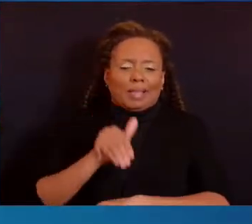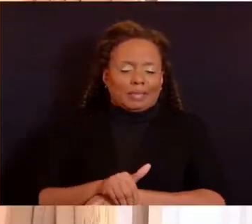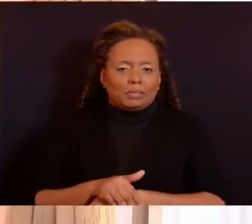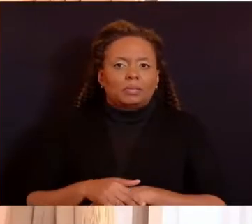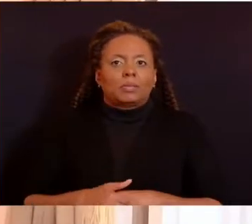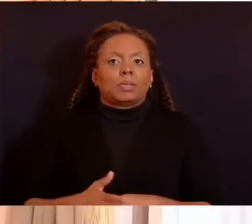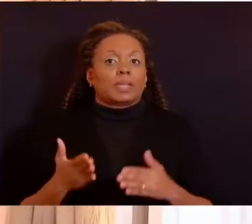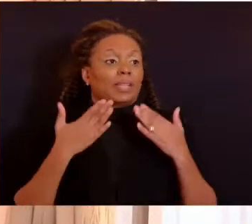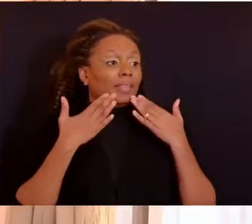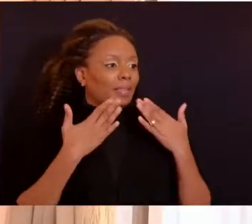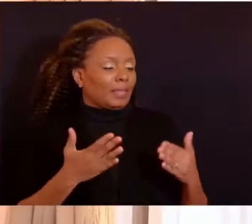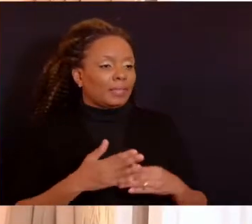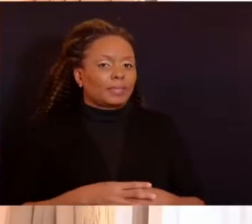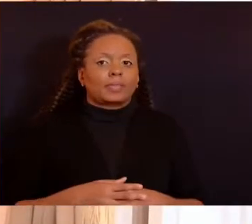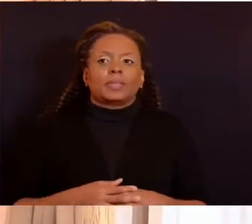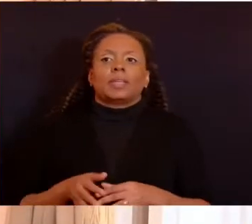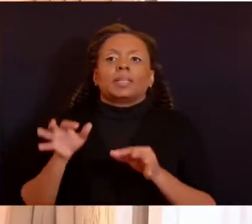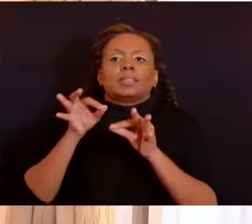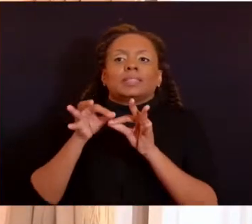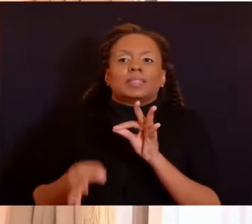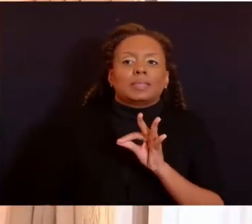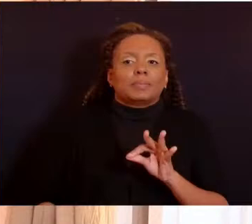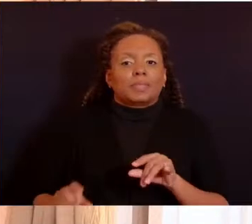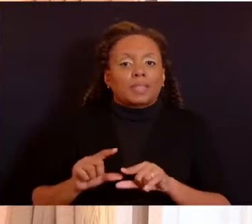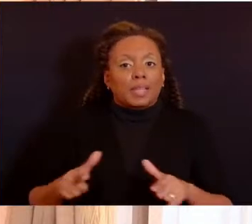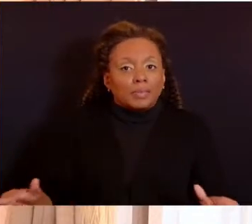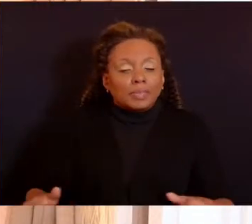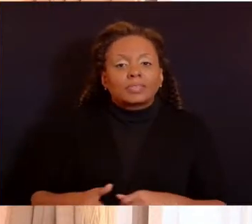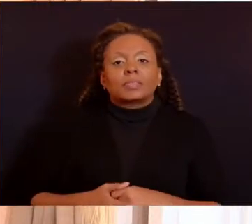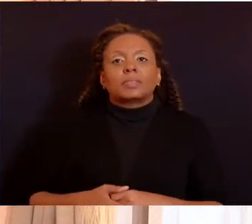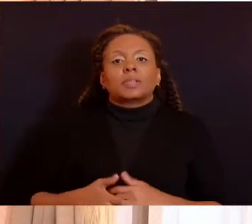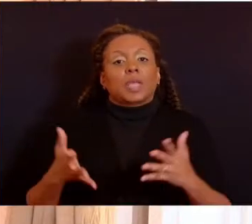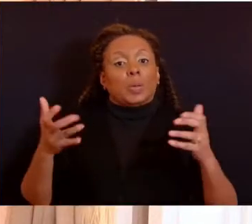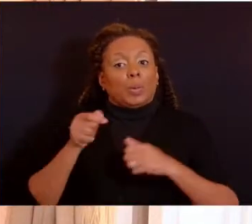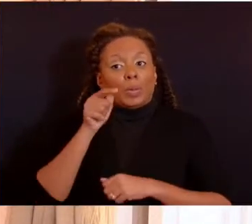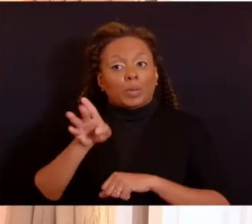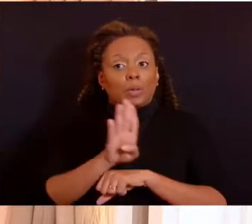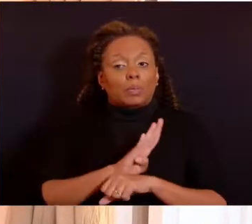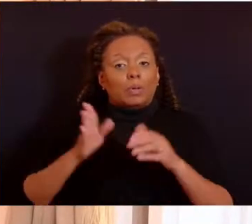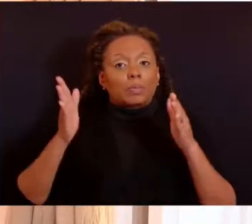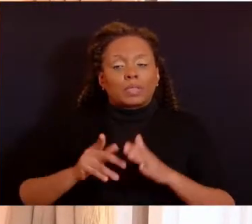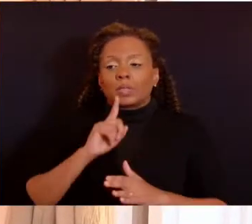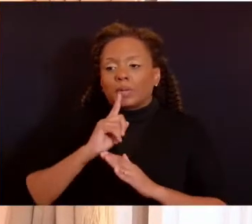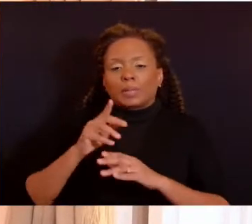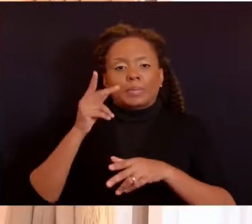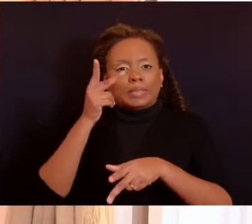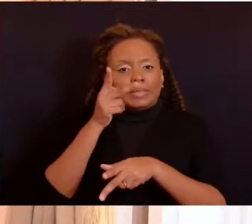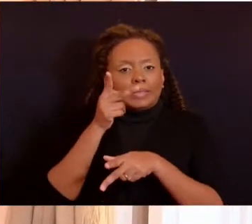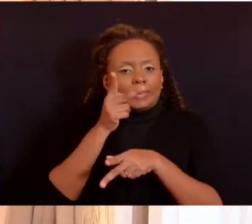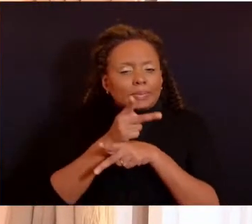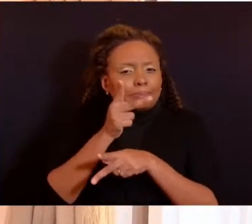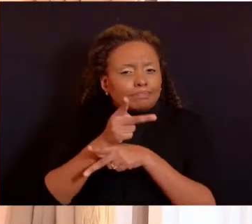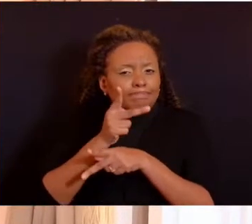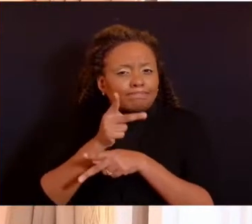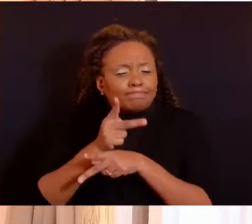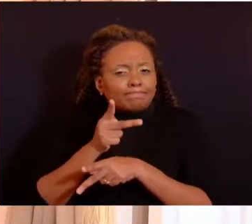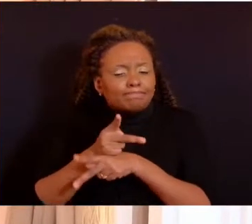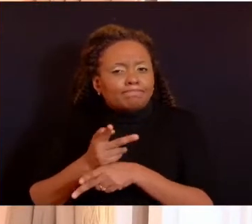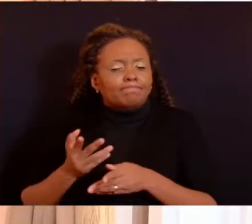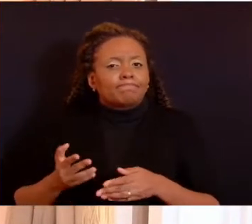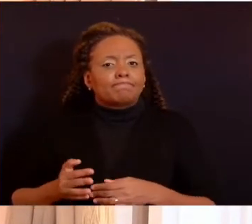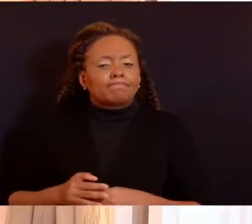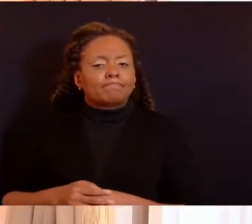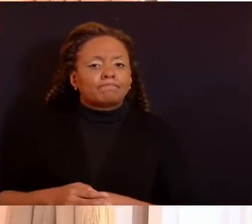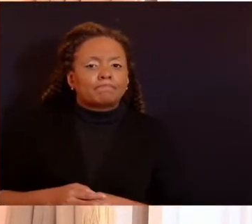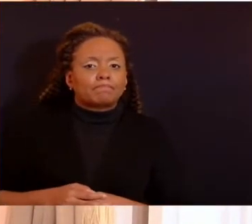And in simple terms, simple language, we need Barbadians to be vigilant over the next few days. Obviously,